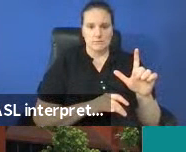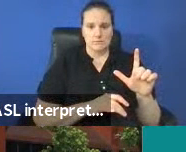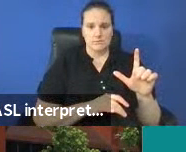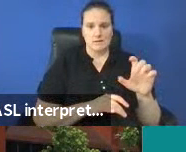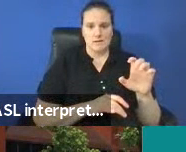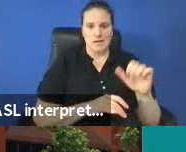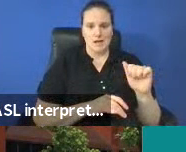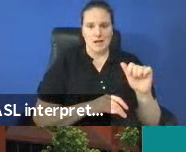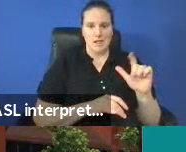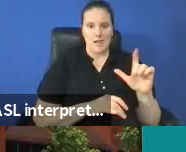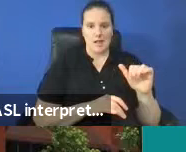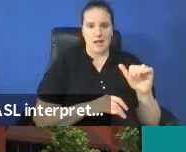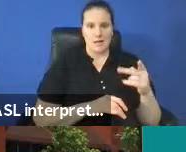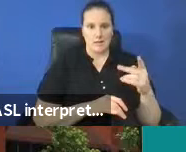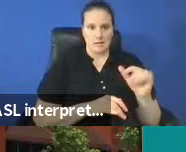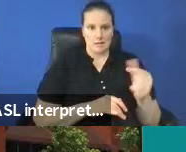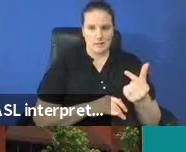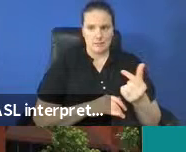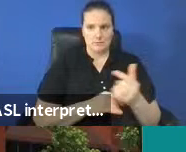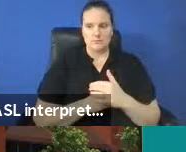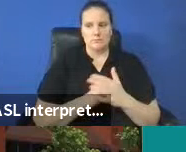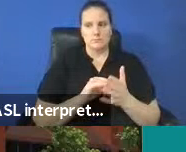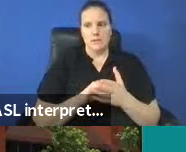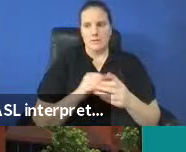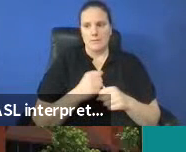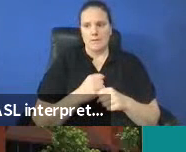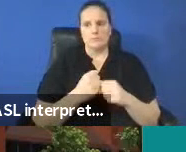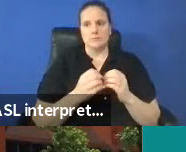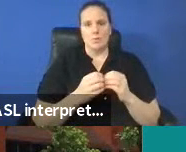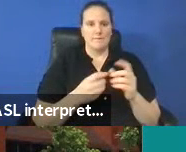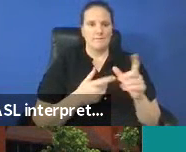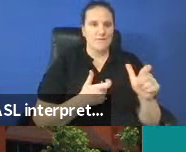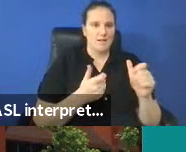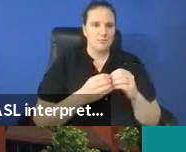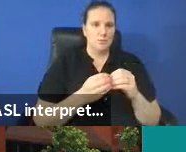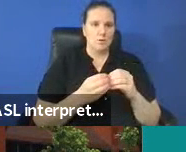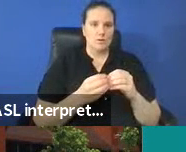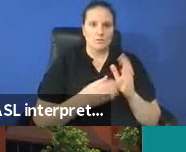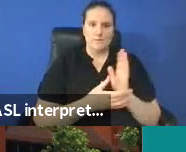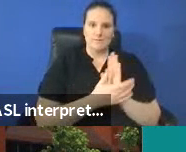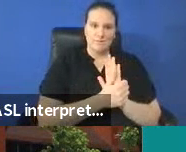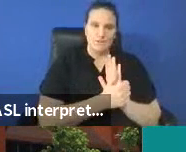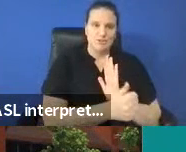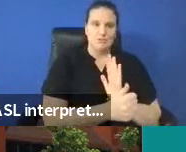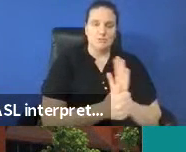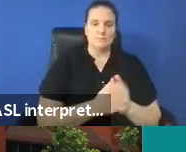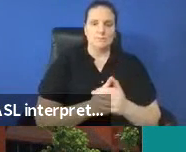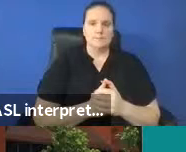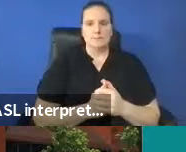boarding and alighting. Once again, just makes that faster and more efficient.